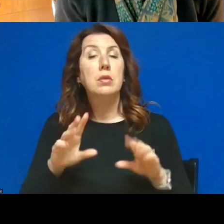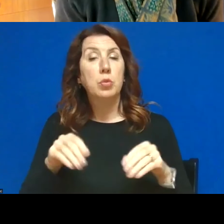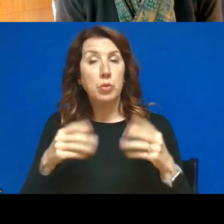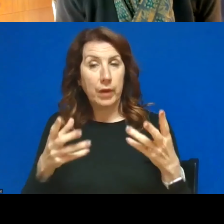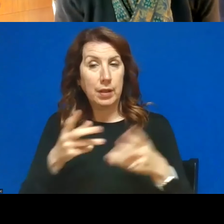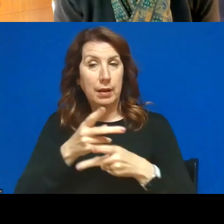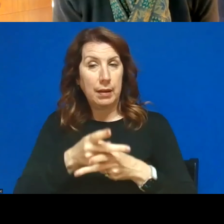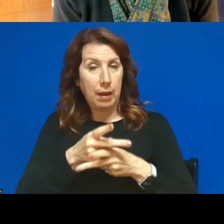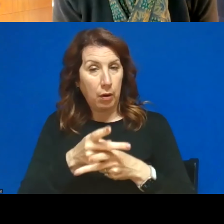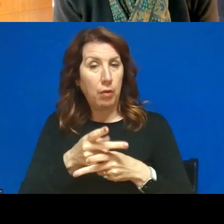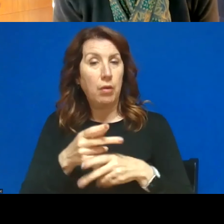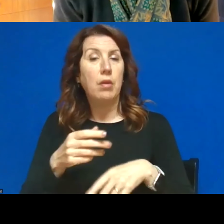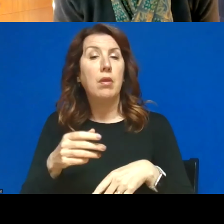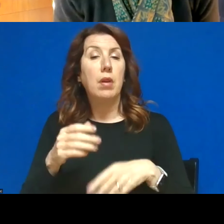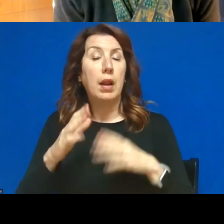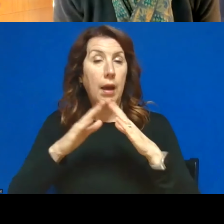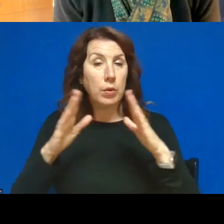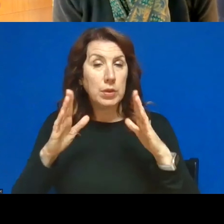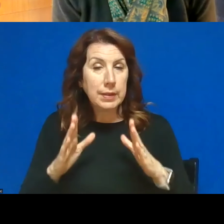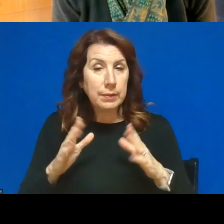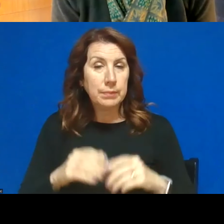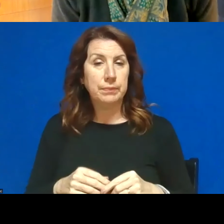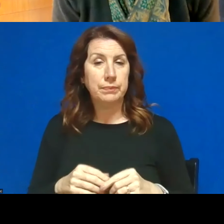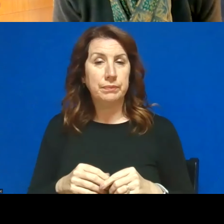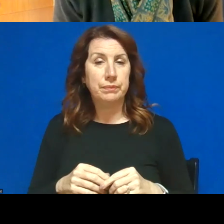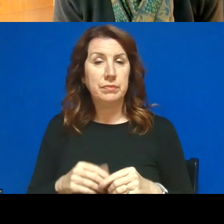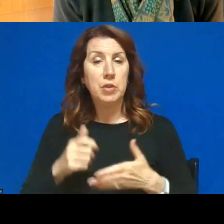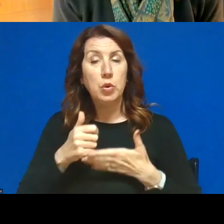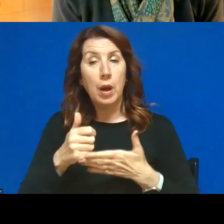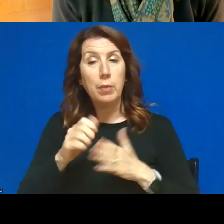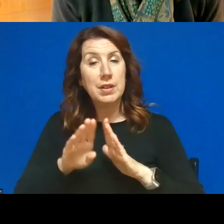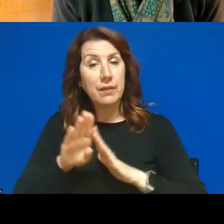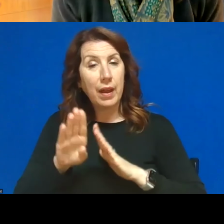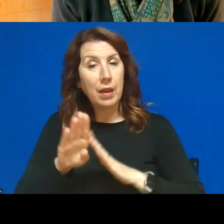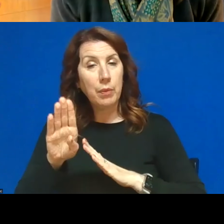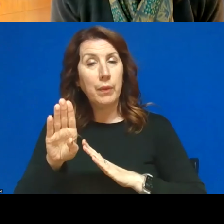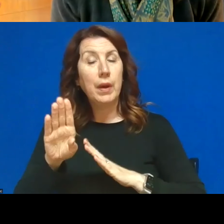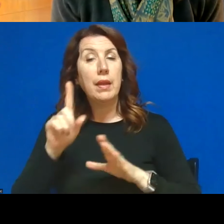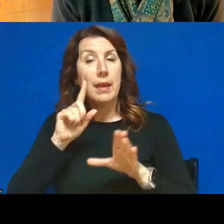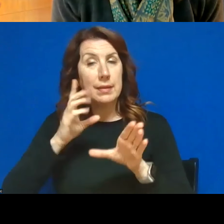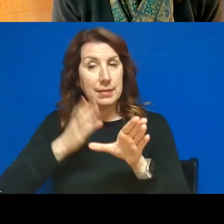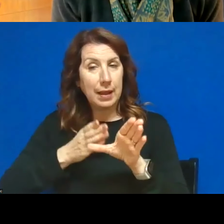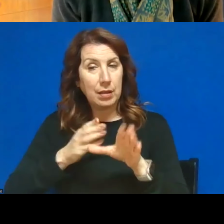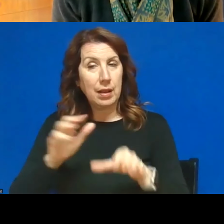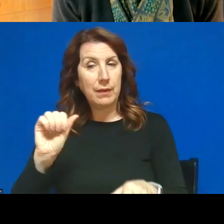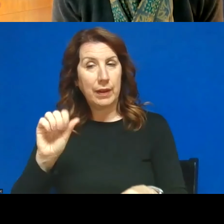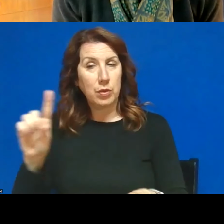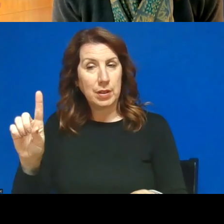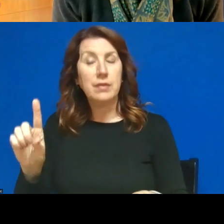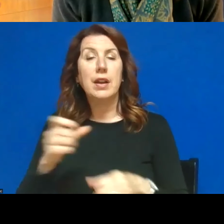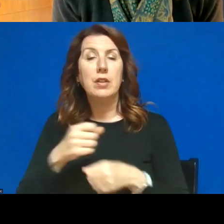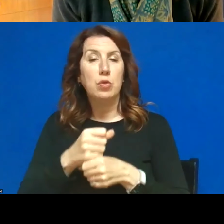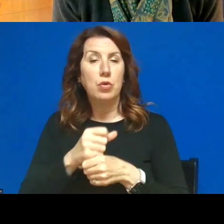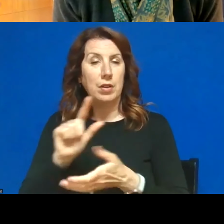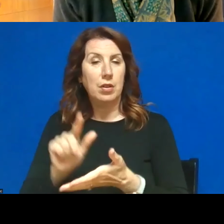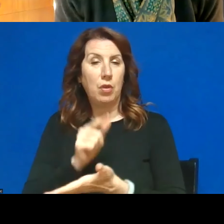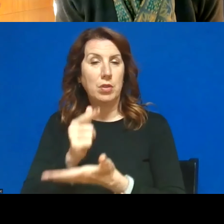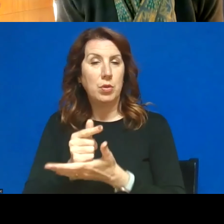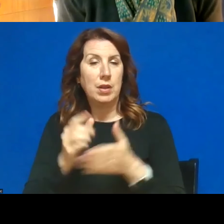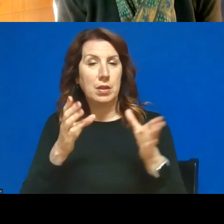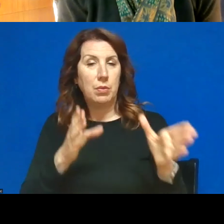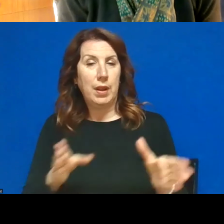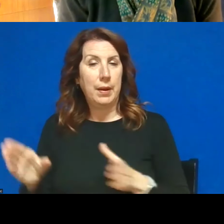care and the provision of their housing, to help develop that psychiatric advance directive, And then again, in the creation of the graduation plan to